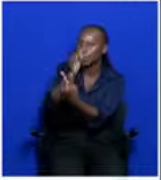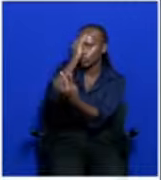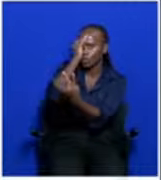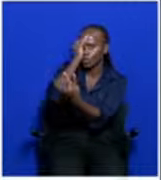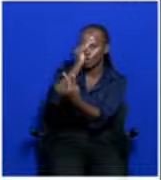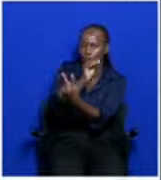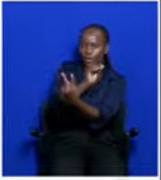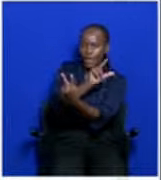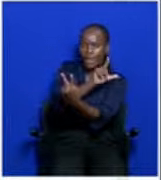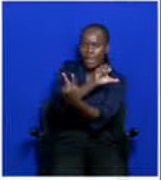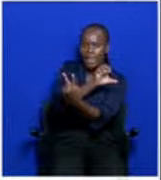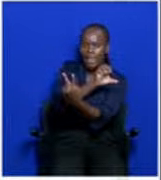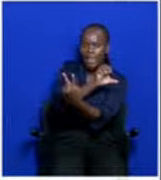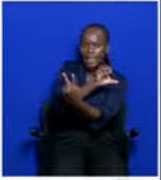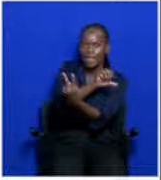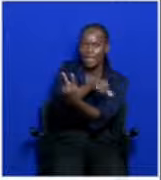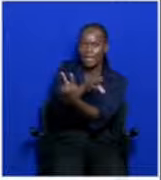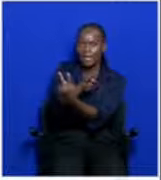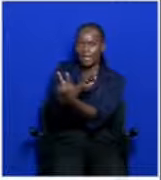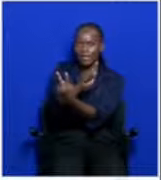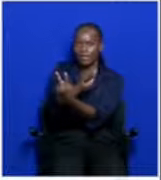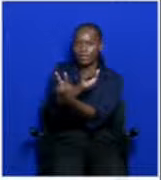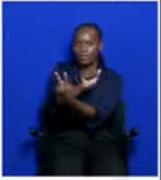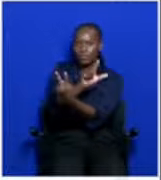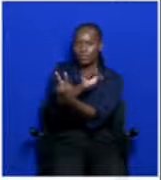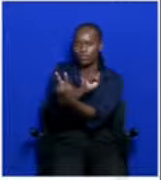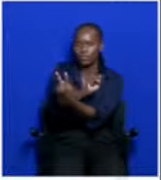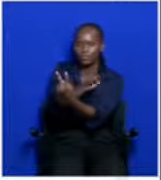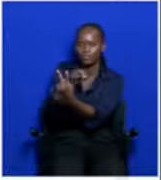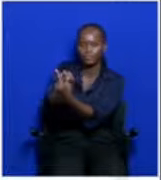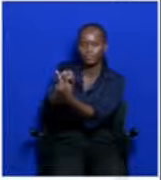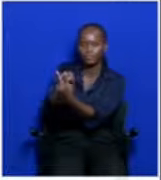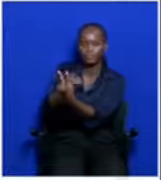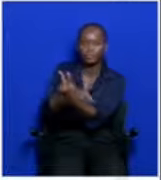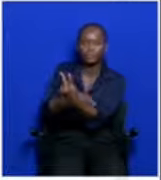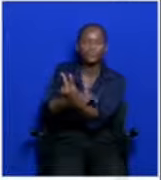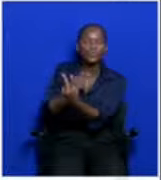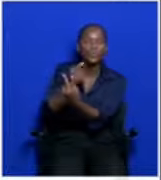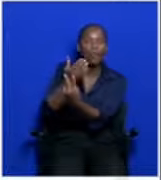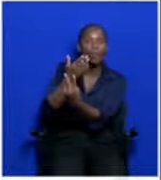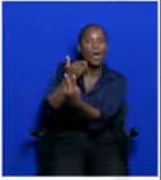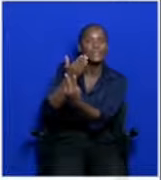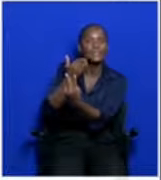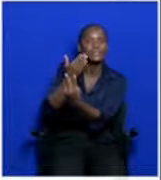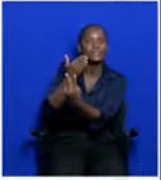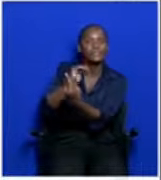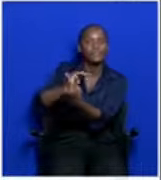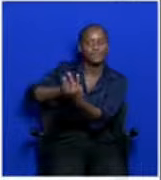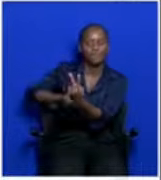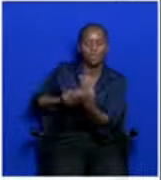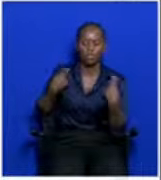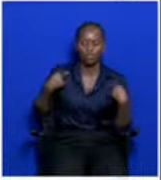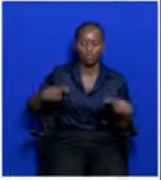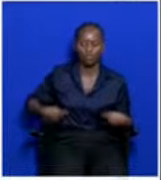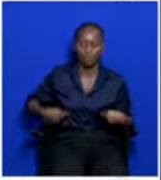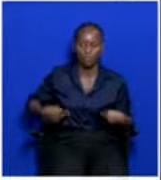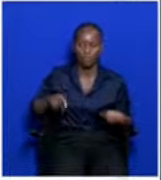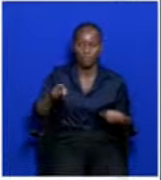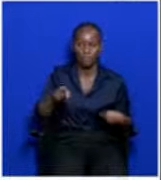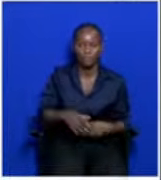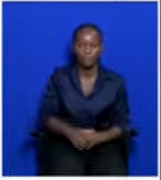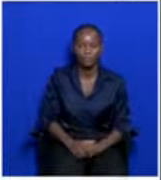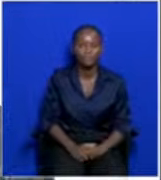Is the white female wearing uniform? Okay. If I may be of assistance, maybe if you go to page